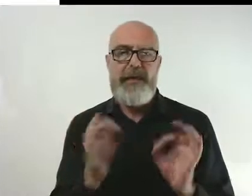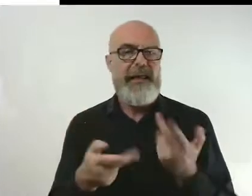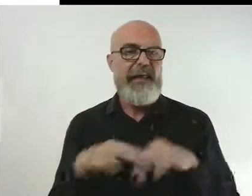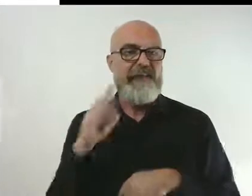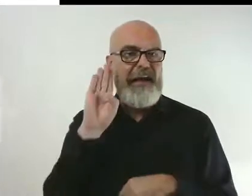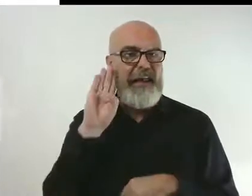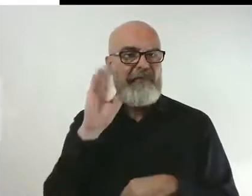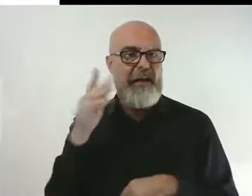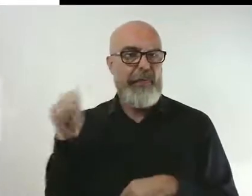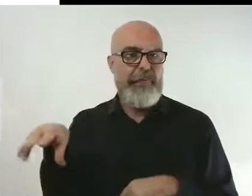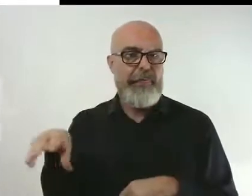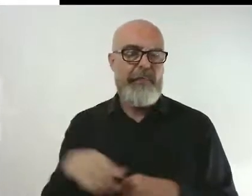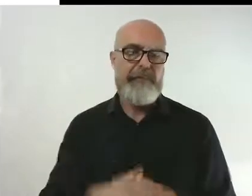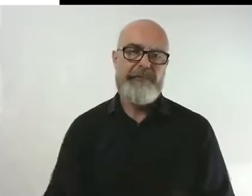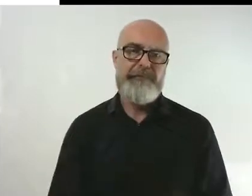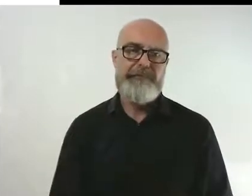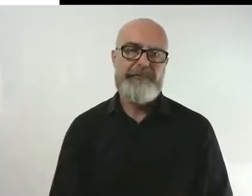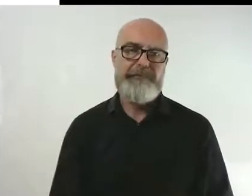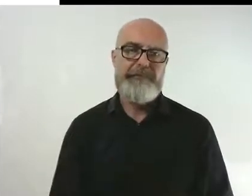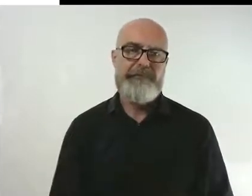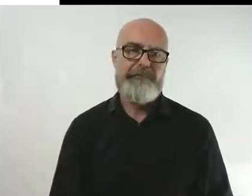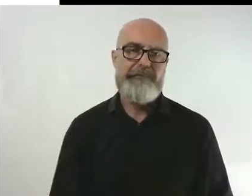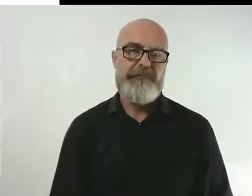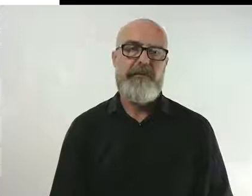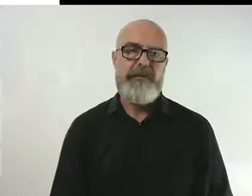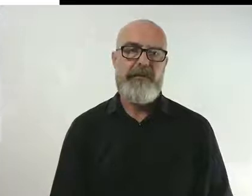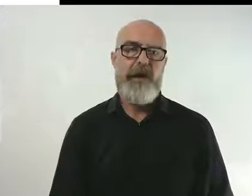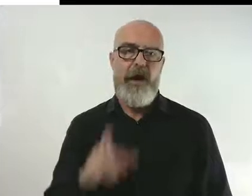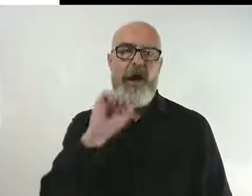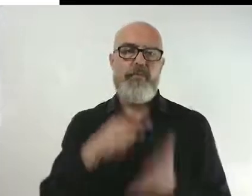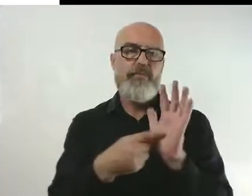maximized unless individuals have good hearing.